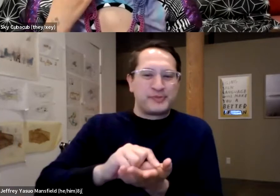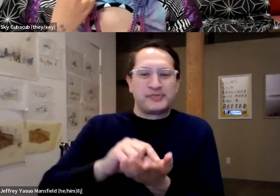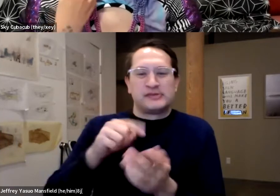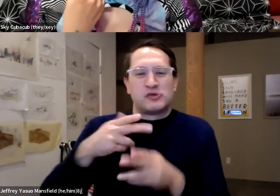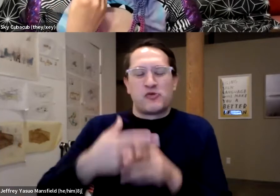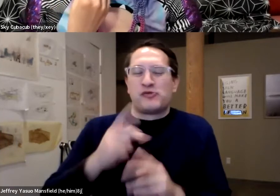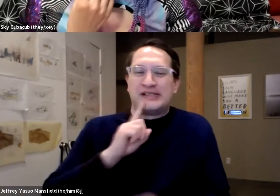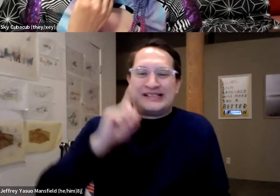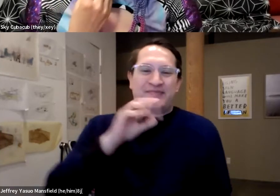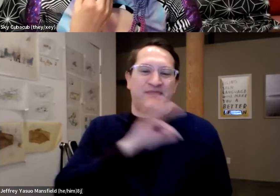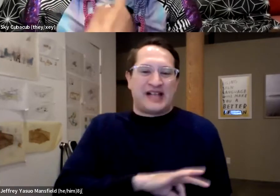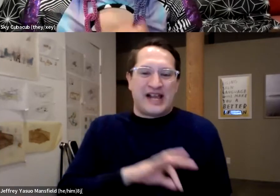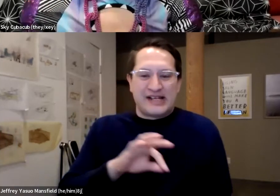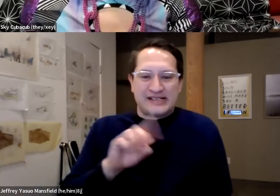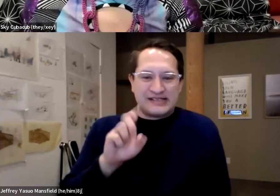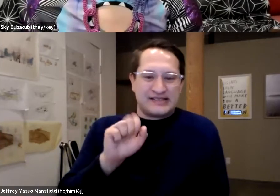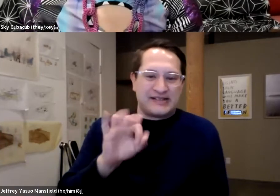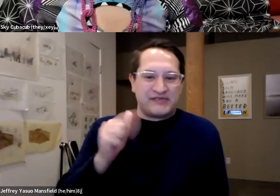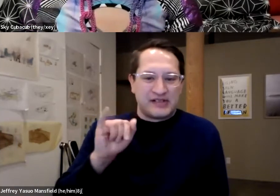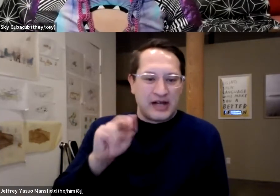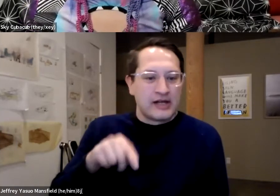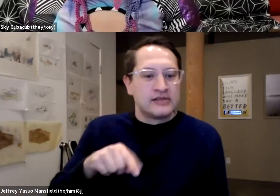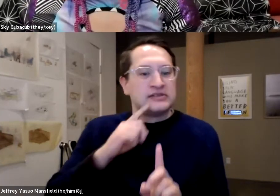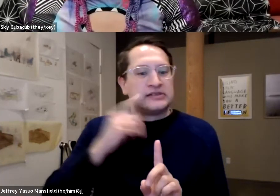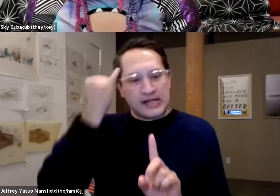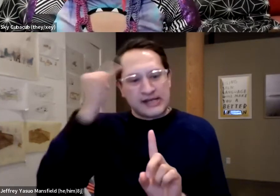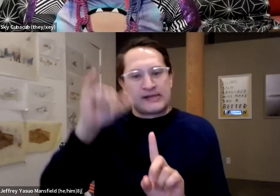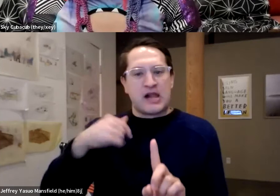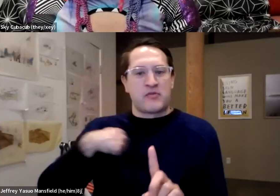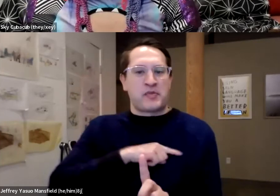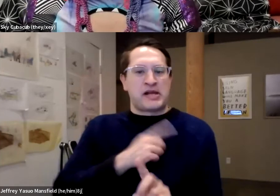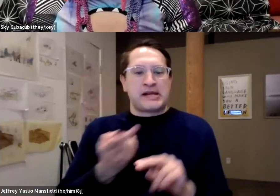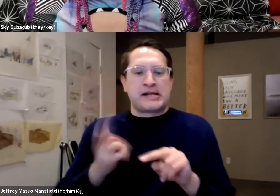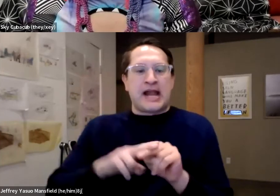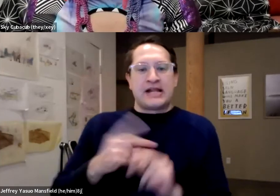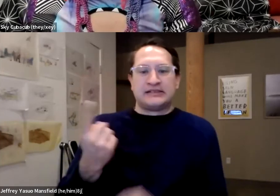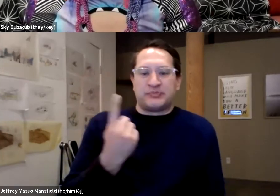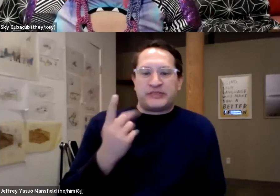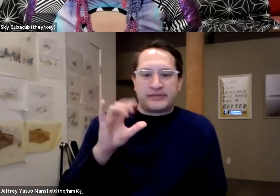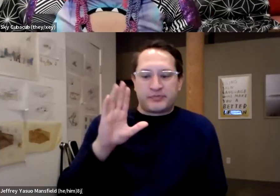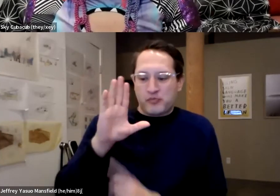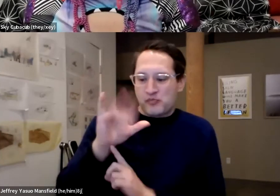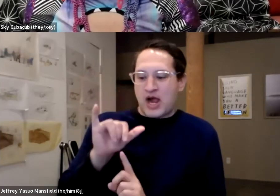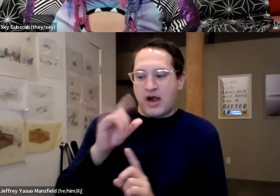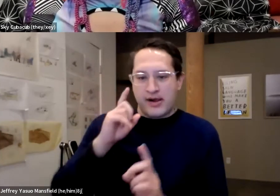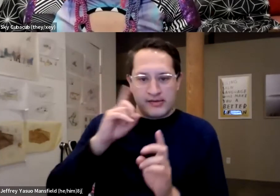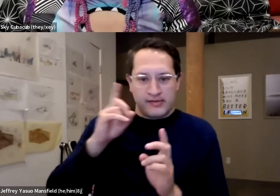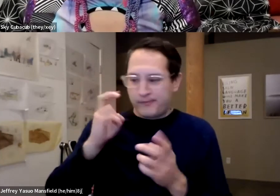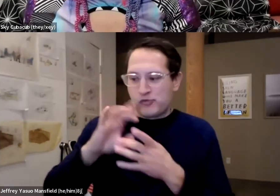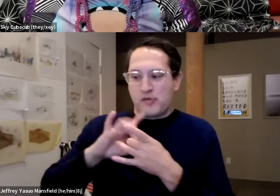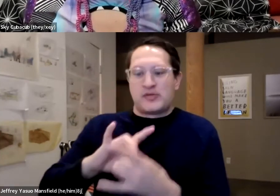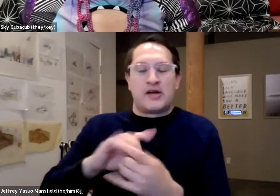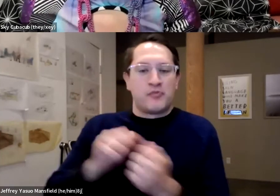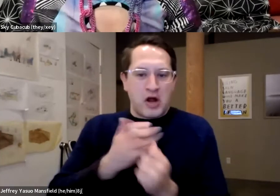there was this book that was published. Deaf Gain is the name of the book. It's a concept and idea that we gain